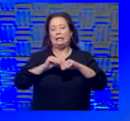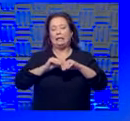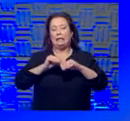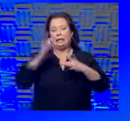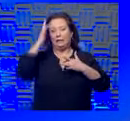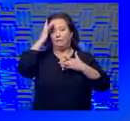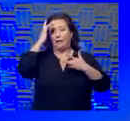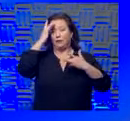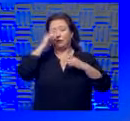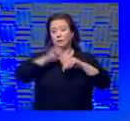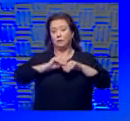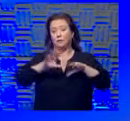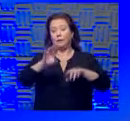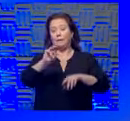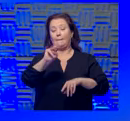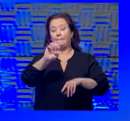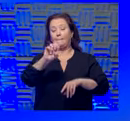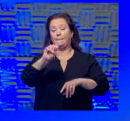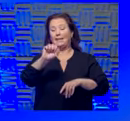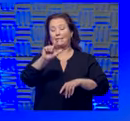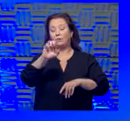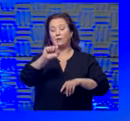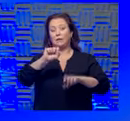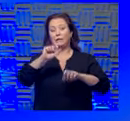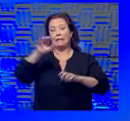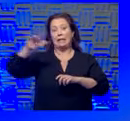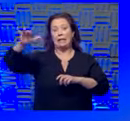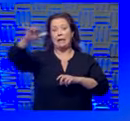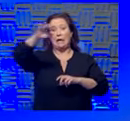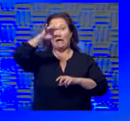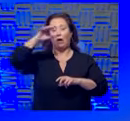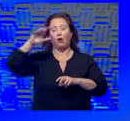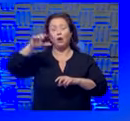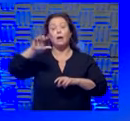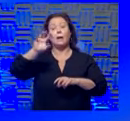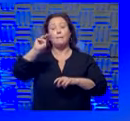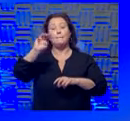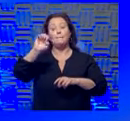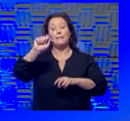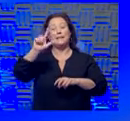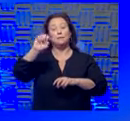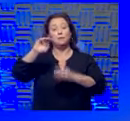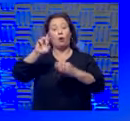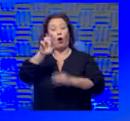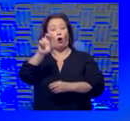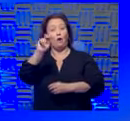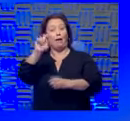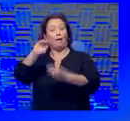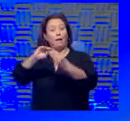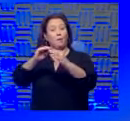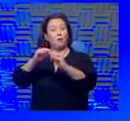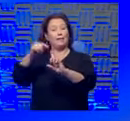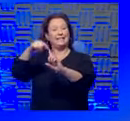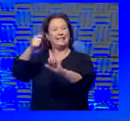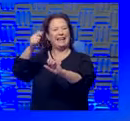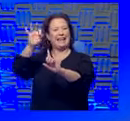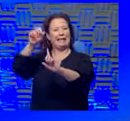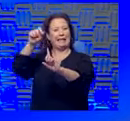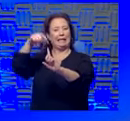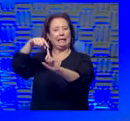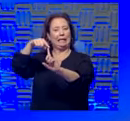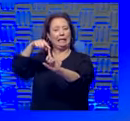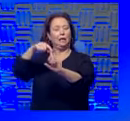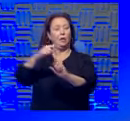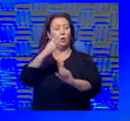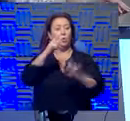is measles, where that is airborne, and that has an R naught about 19. Well, what we think, and certainly